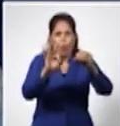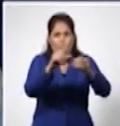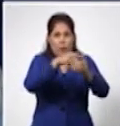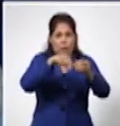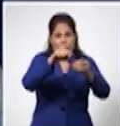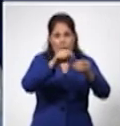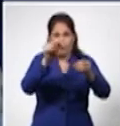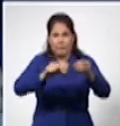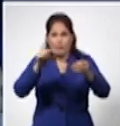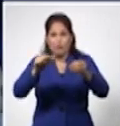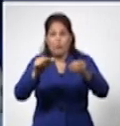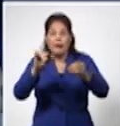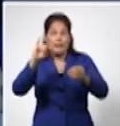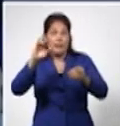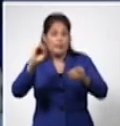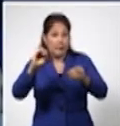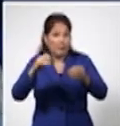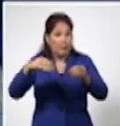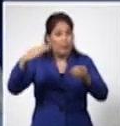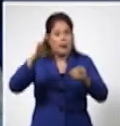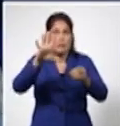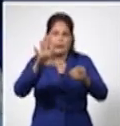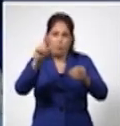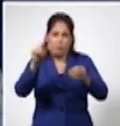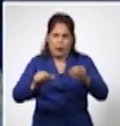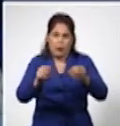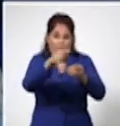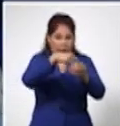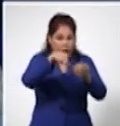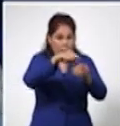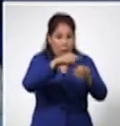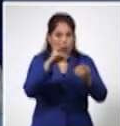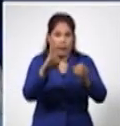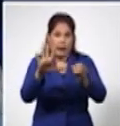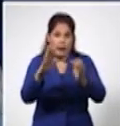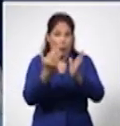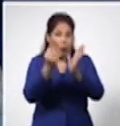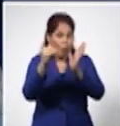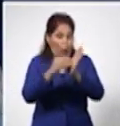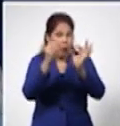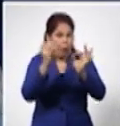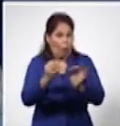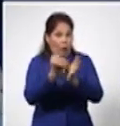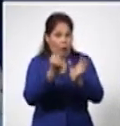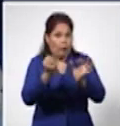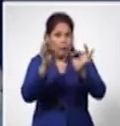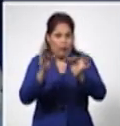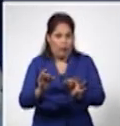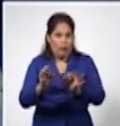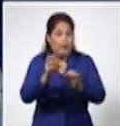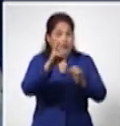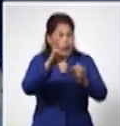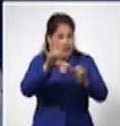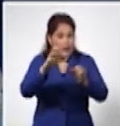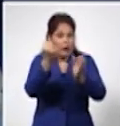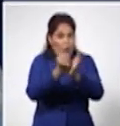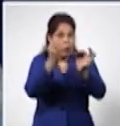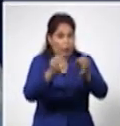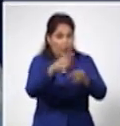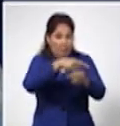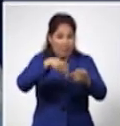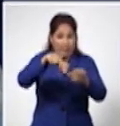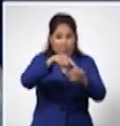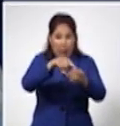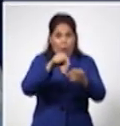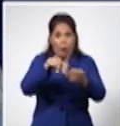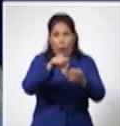between 41 and 60 years of age, and 5 are over the age of 60. Of